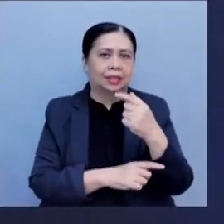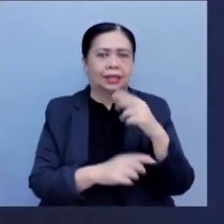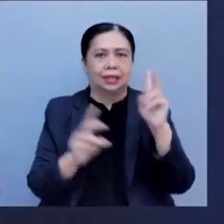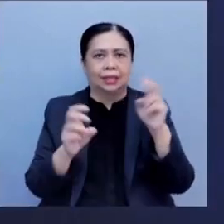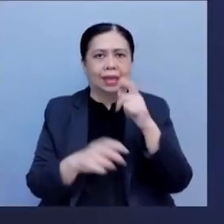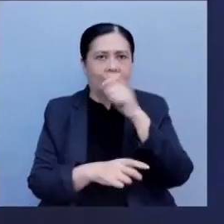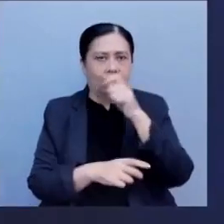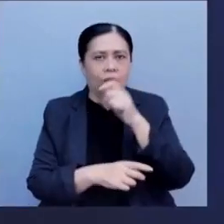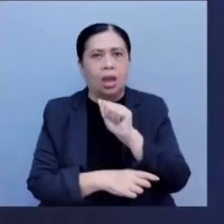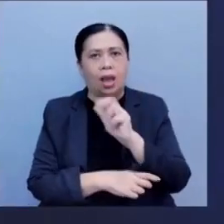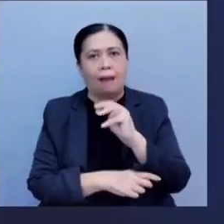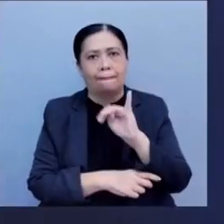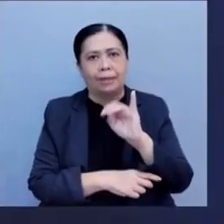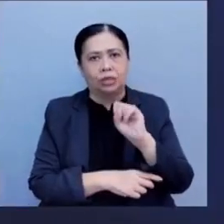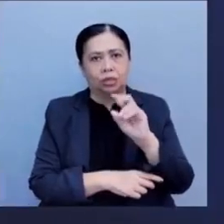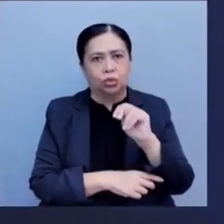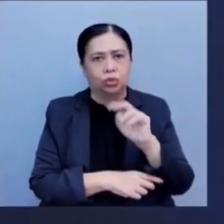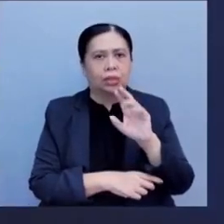2040.